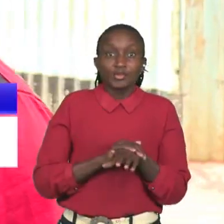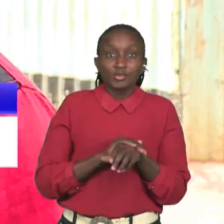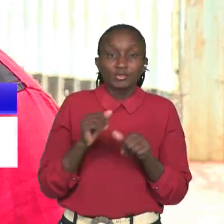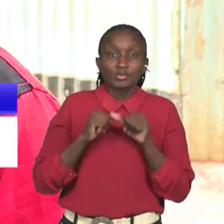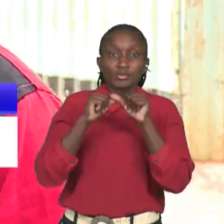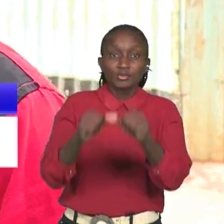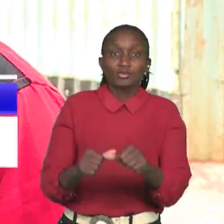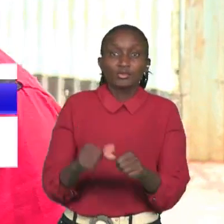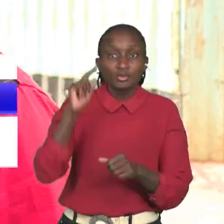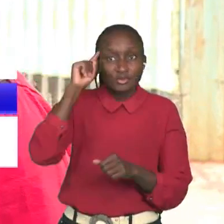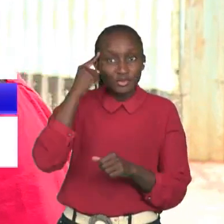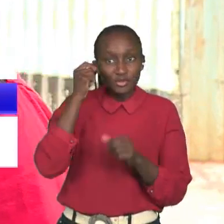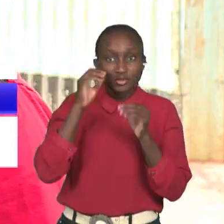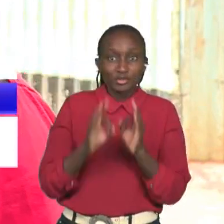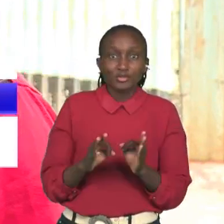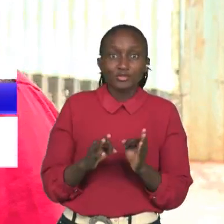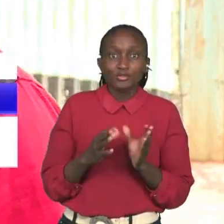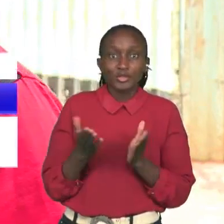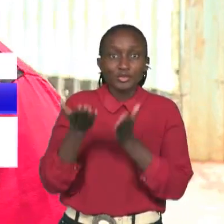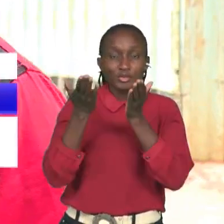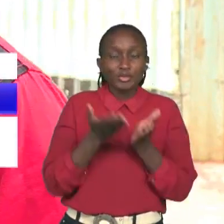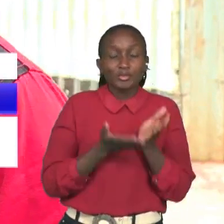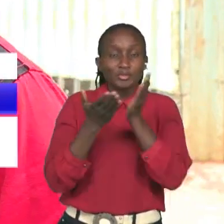thinking whether they can return this school,